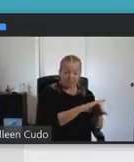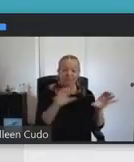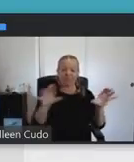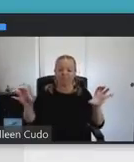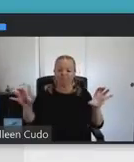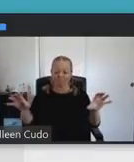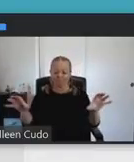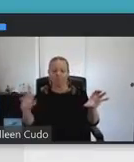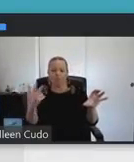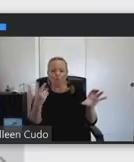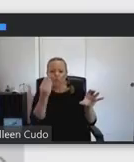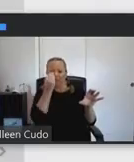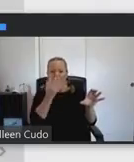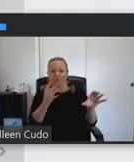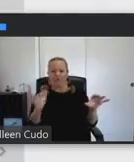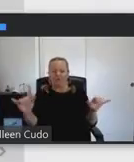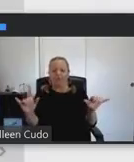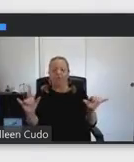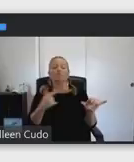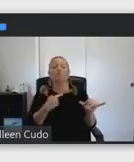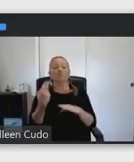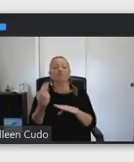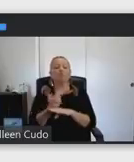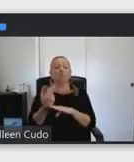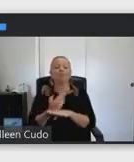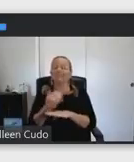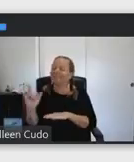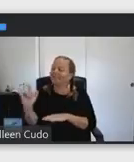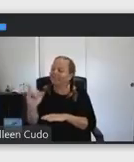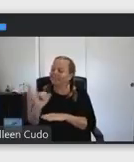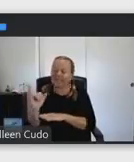county. So we use the same formula that